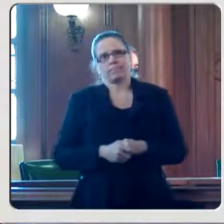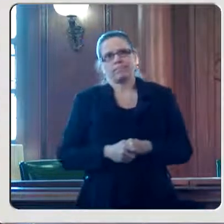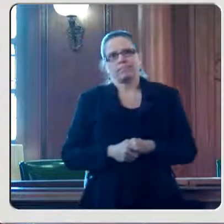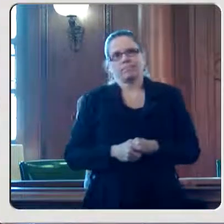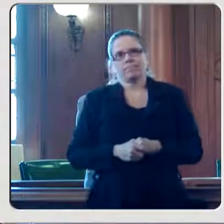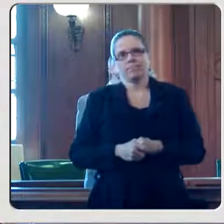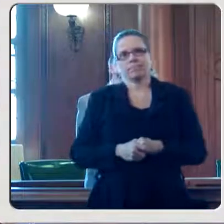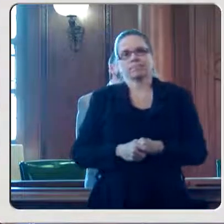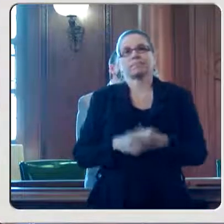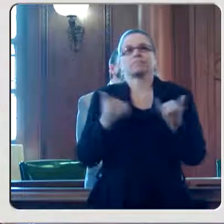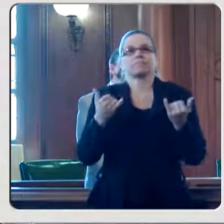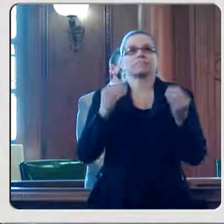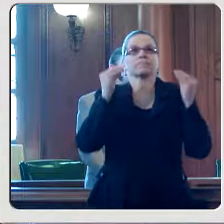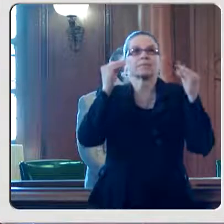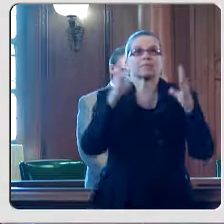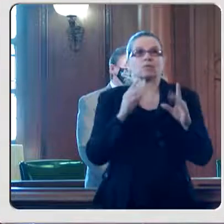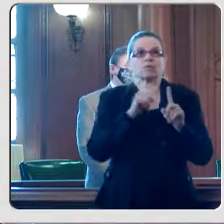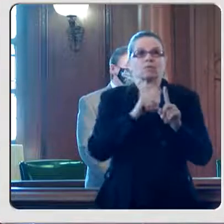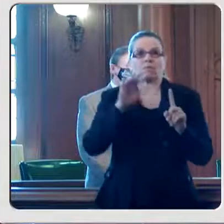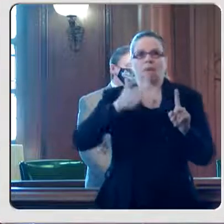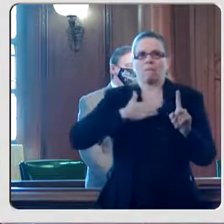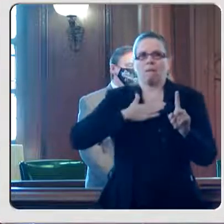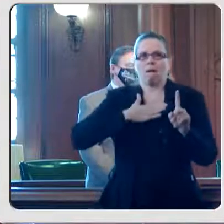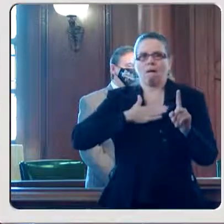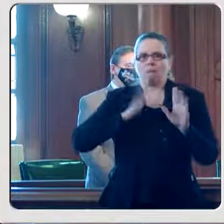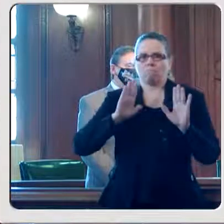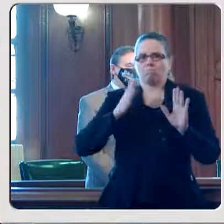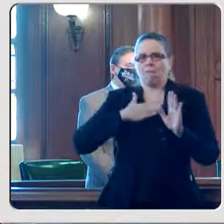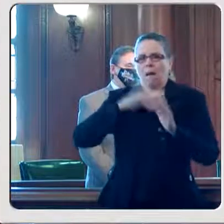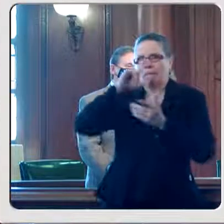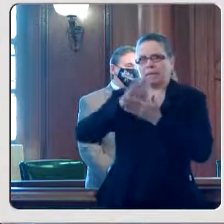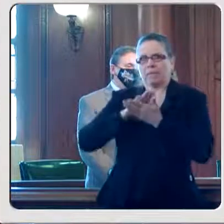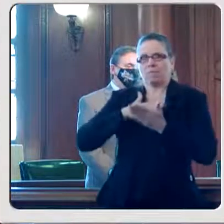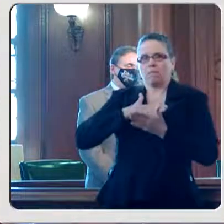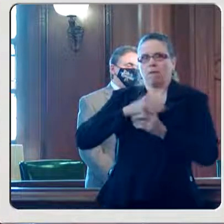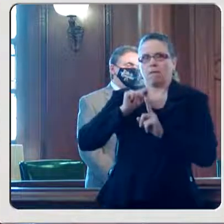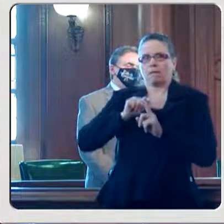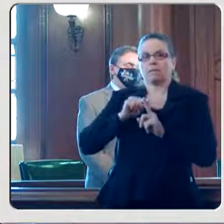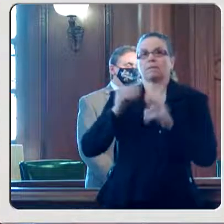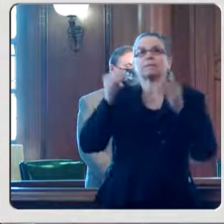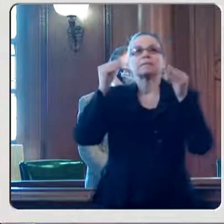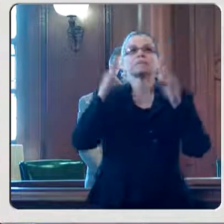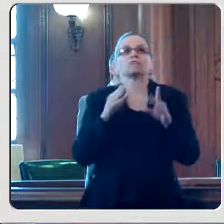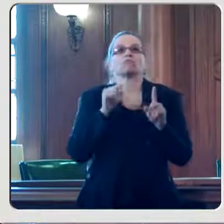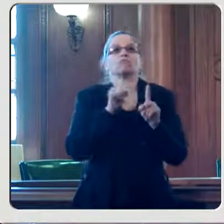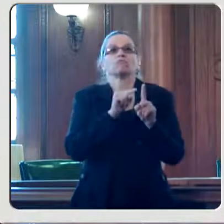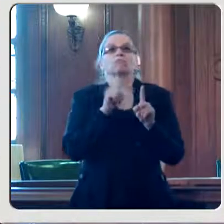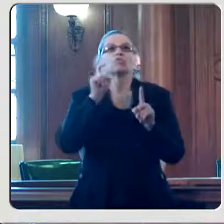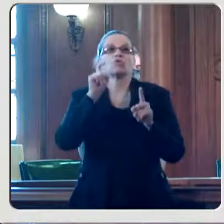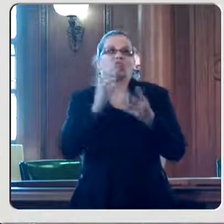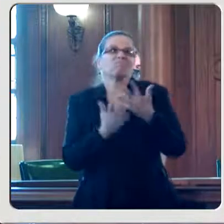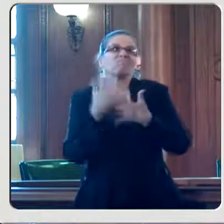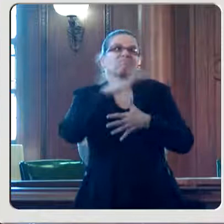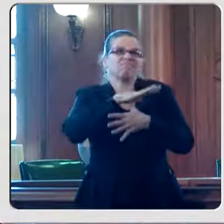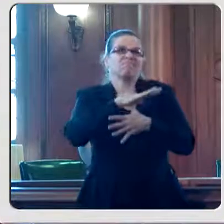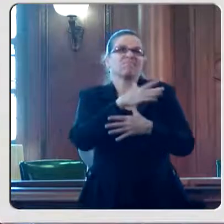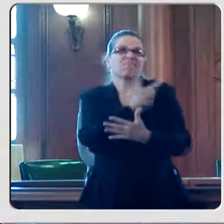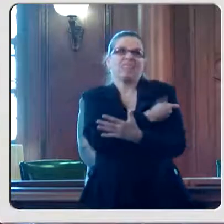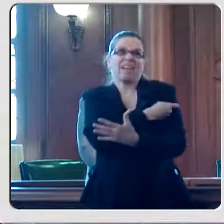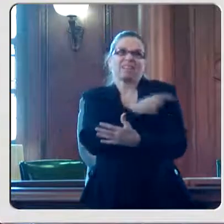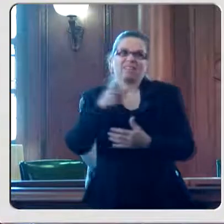saying what I believe, and that is that teachers are essential workers. We have talked about wanting to